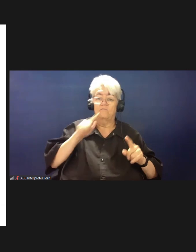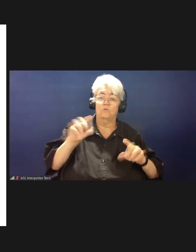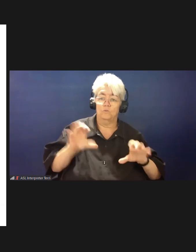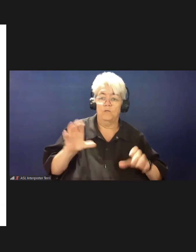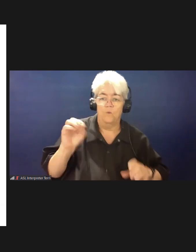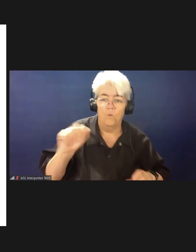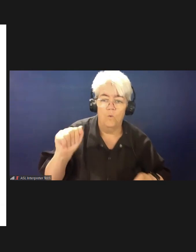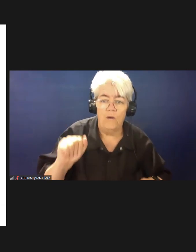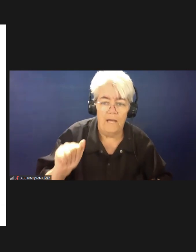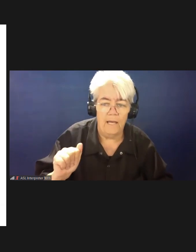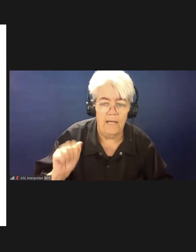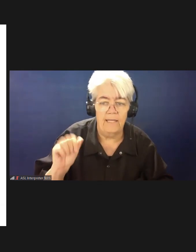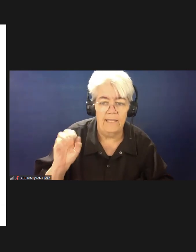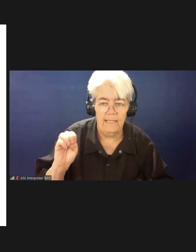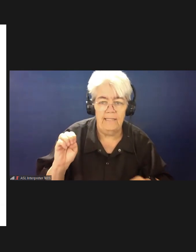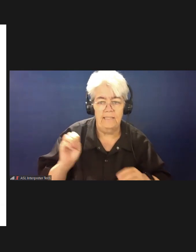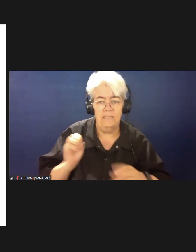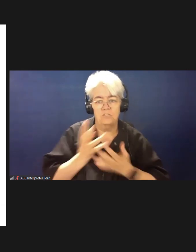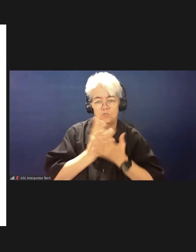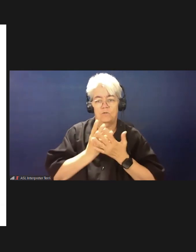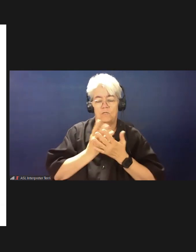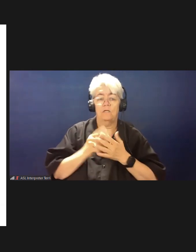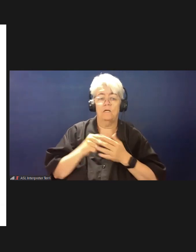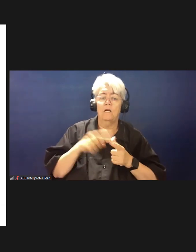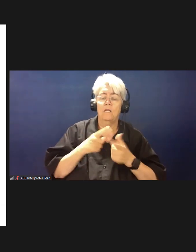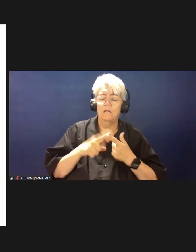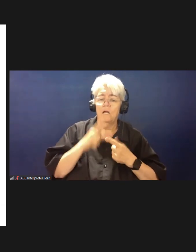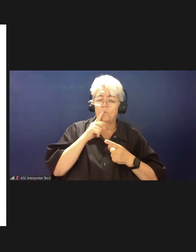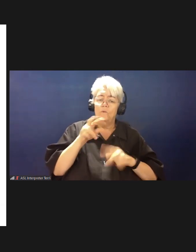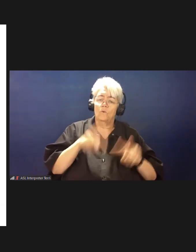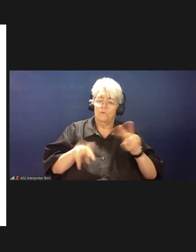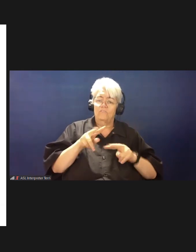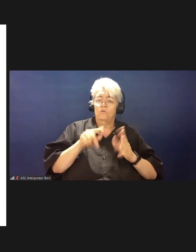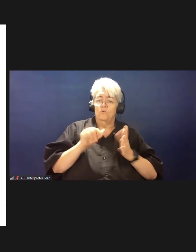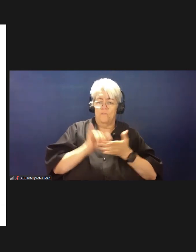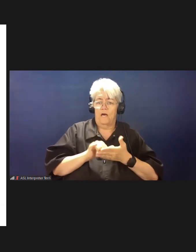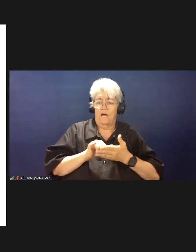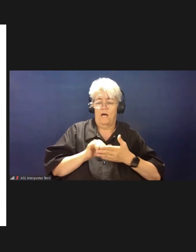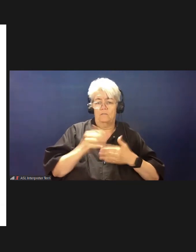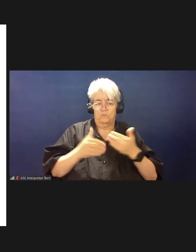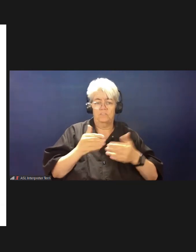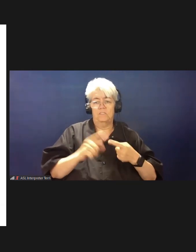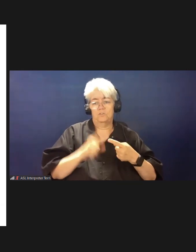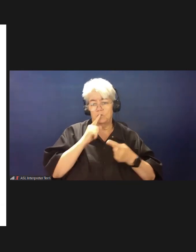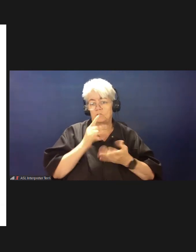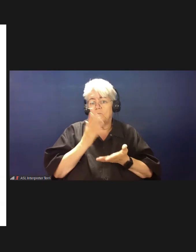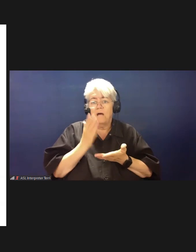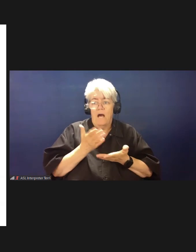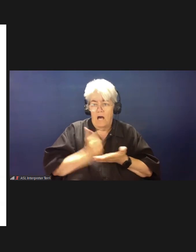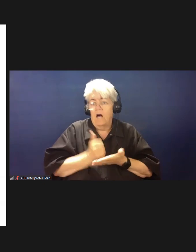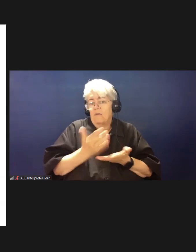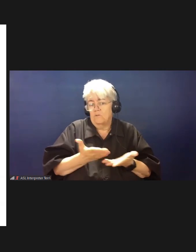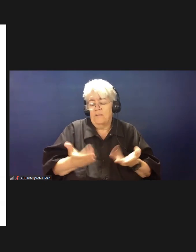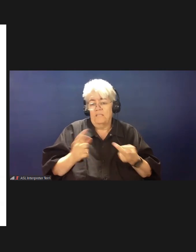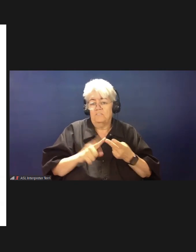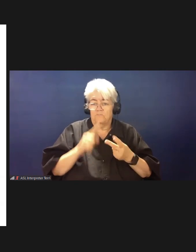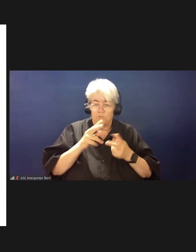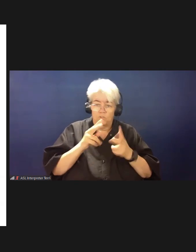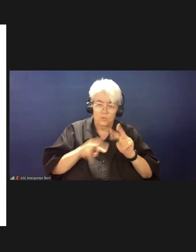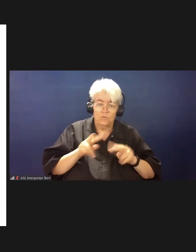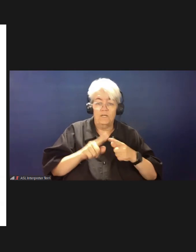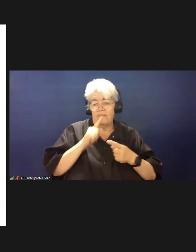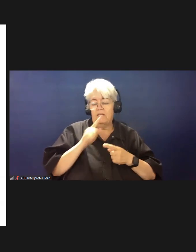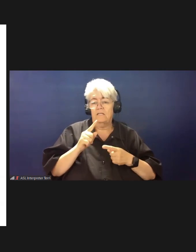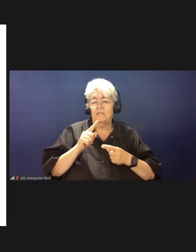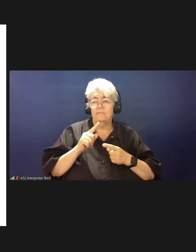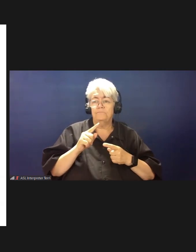OAE screenings. We'll then review that procedure, some helpful hints for screening, and then delve into some of your